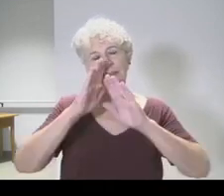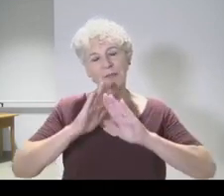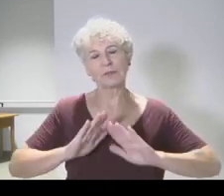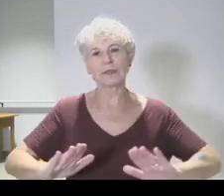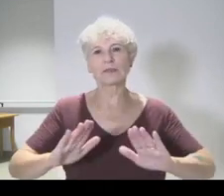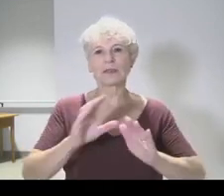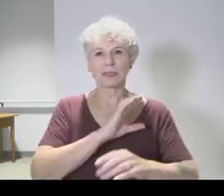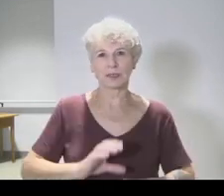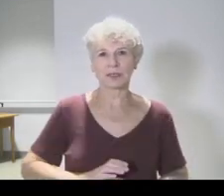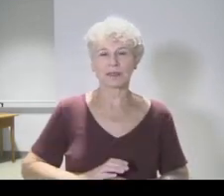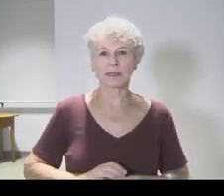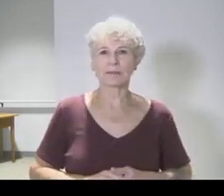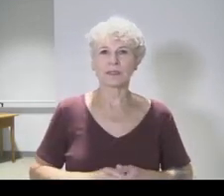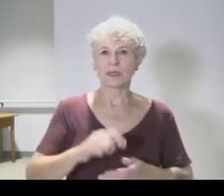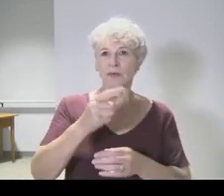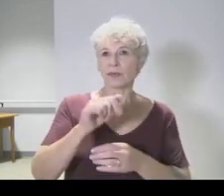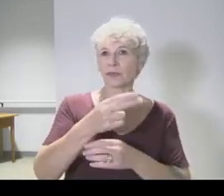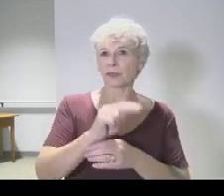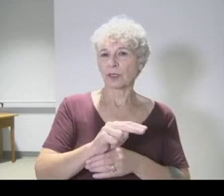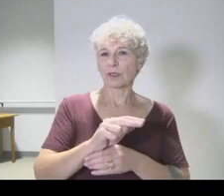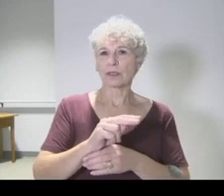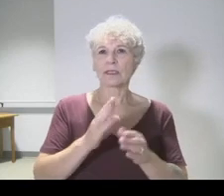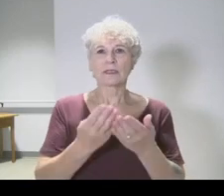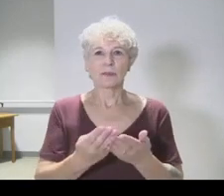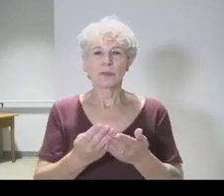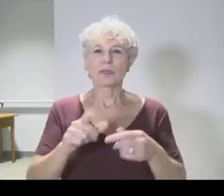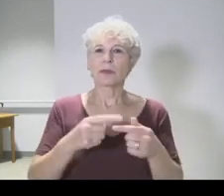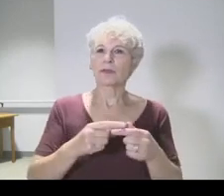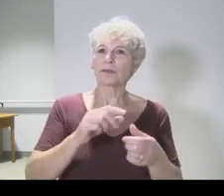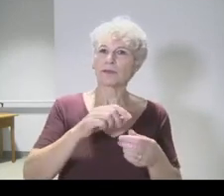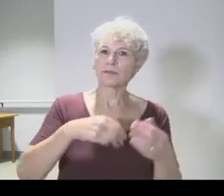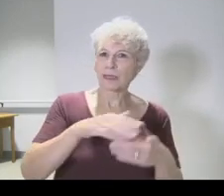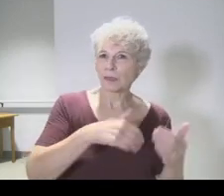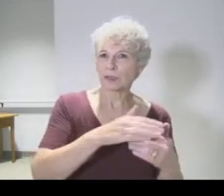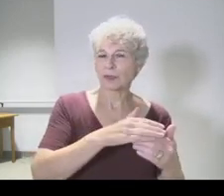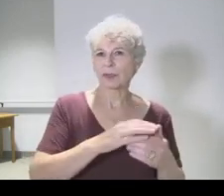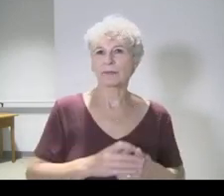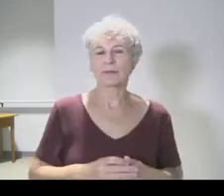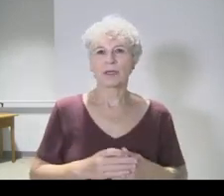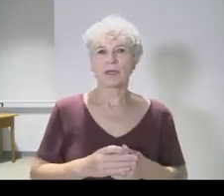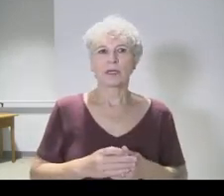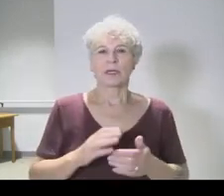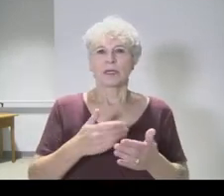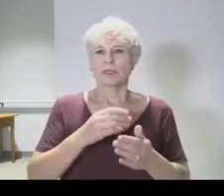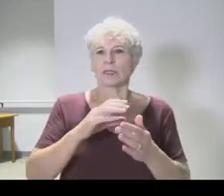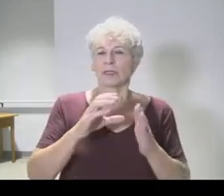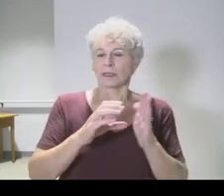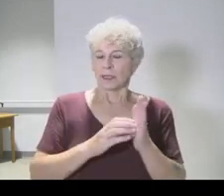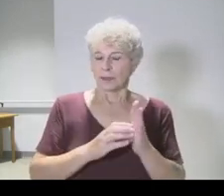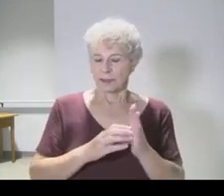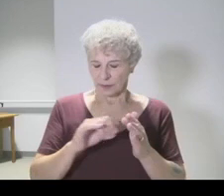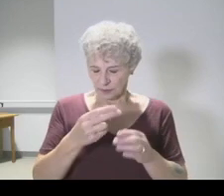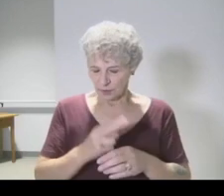The book of 1 John is a book about fellowship and relationships. Earlier in the chapter, John discusses who believers are to